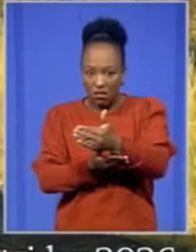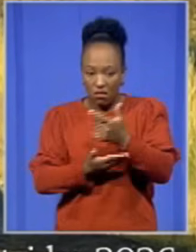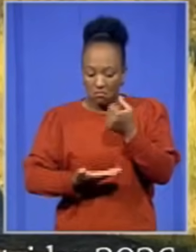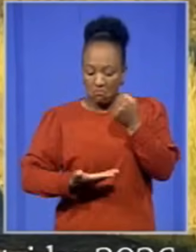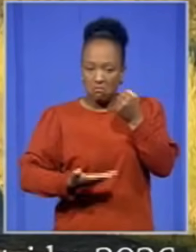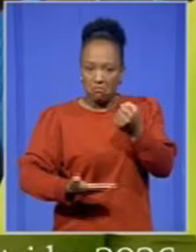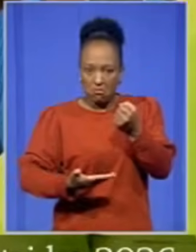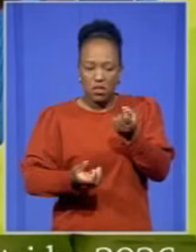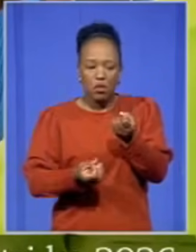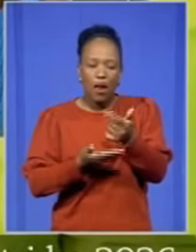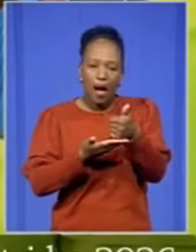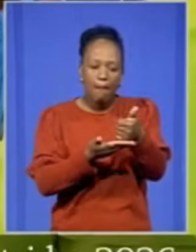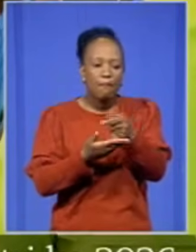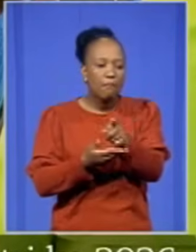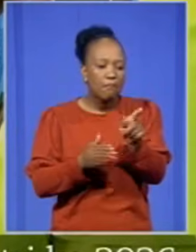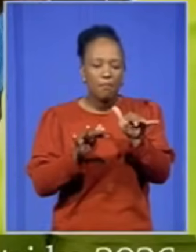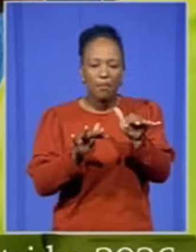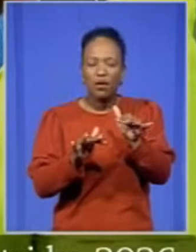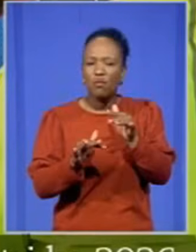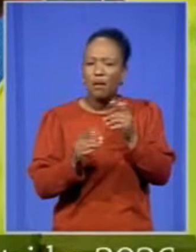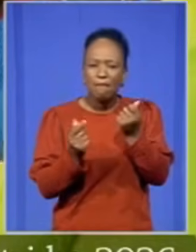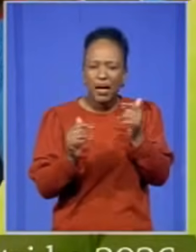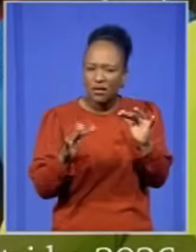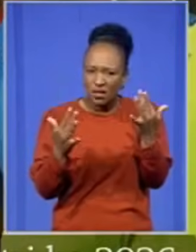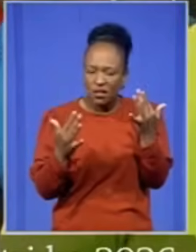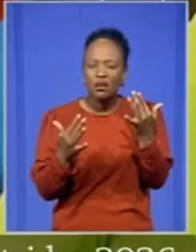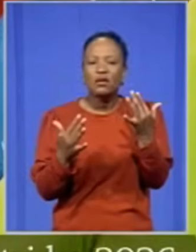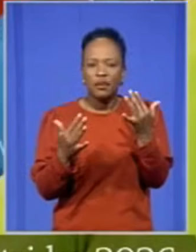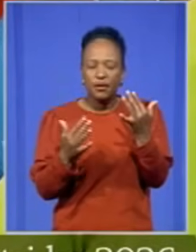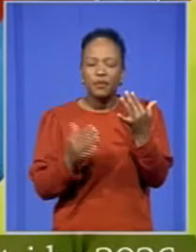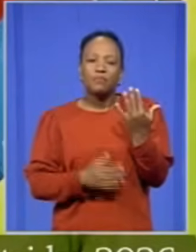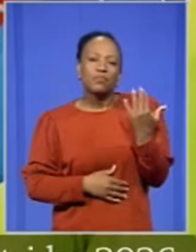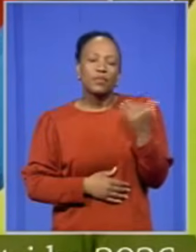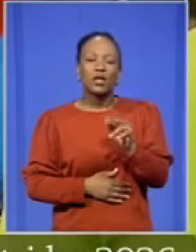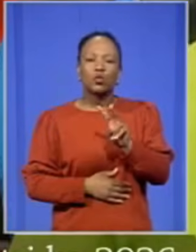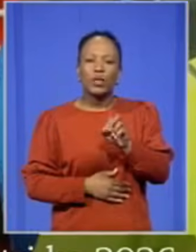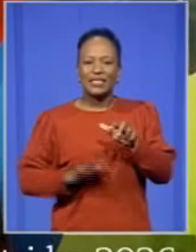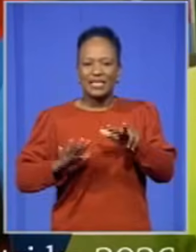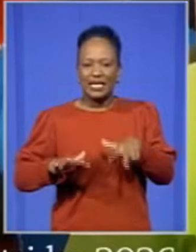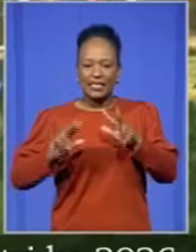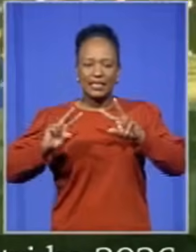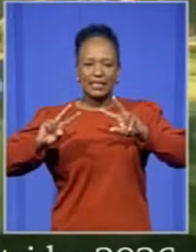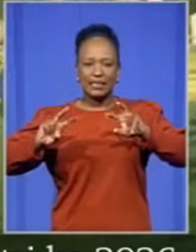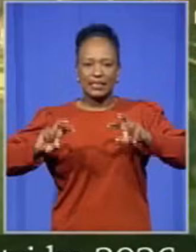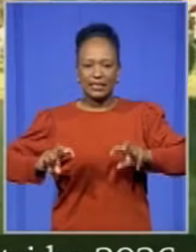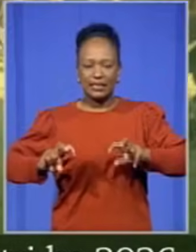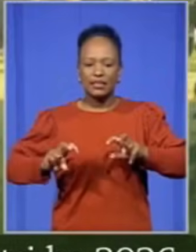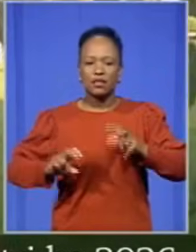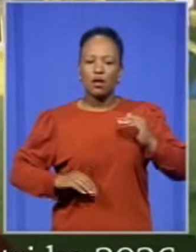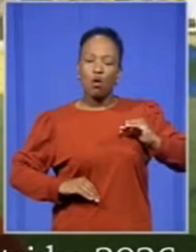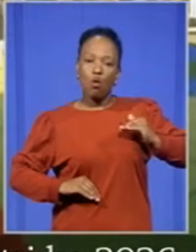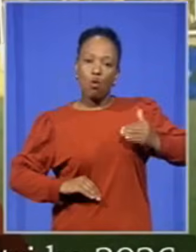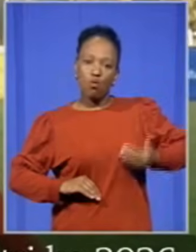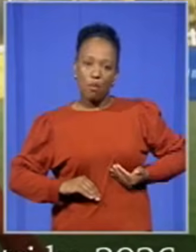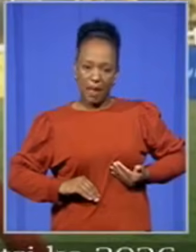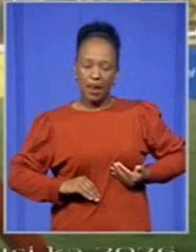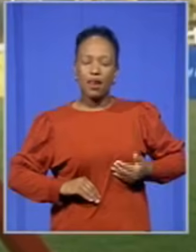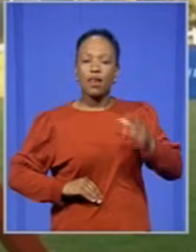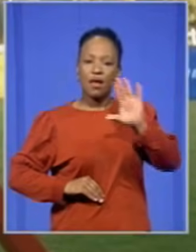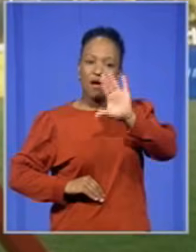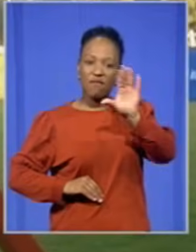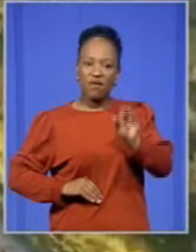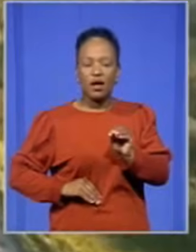tlhokomelo ya kalafi. Dipatlisiso tse di dirilweng ka ngwaga wa 2018 di bontshitse fa bolwetse jwa lupus bo ama basadi ba Afrika Borwa ba le